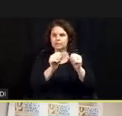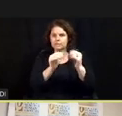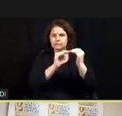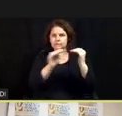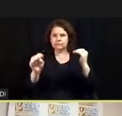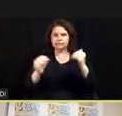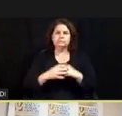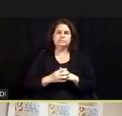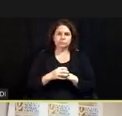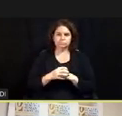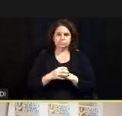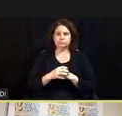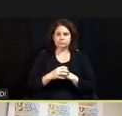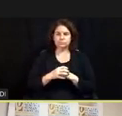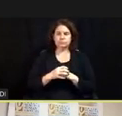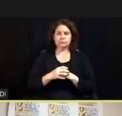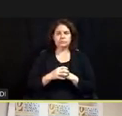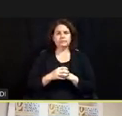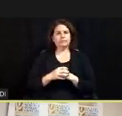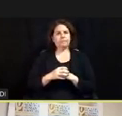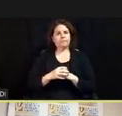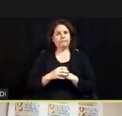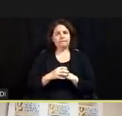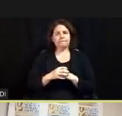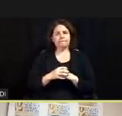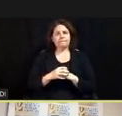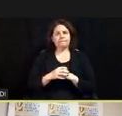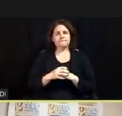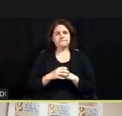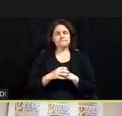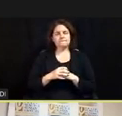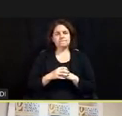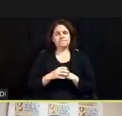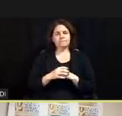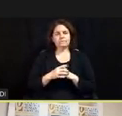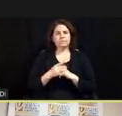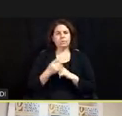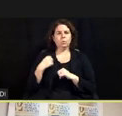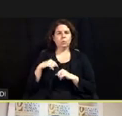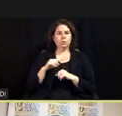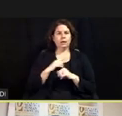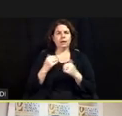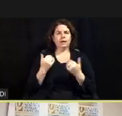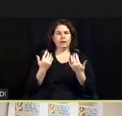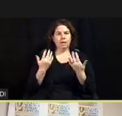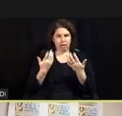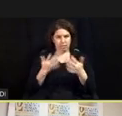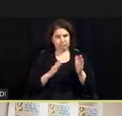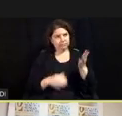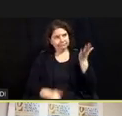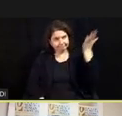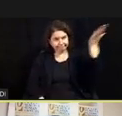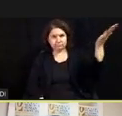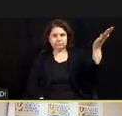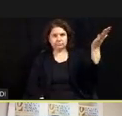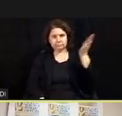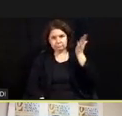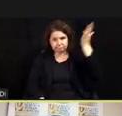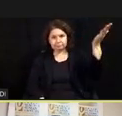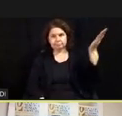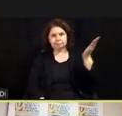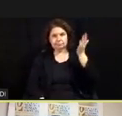County has made proposals through the state through the new Home